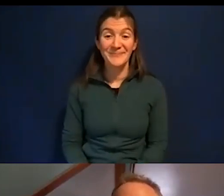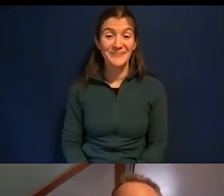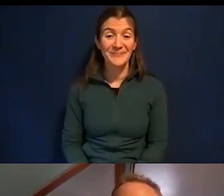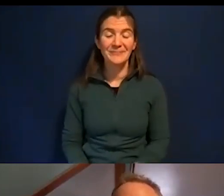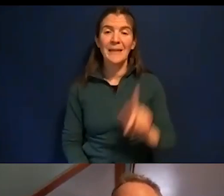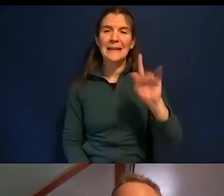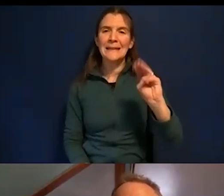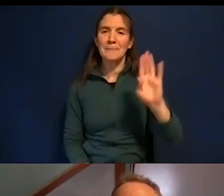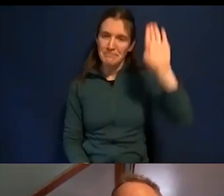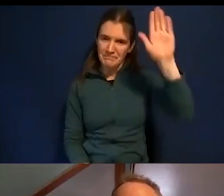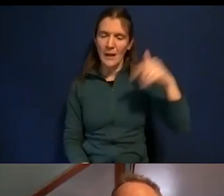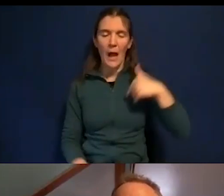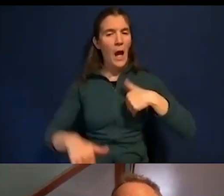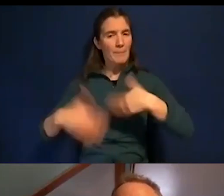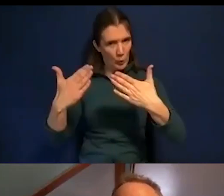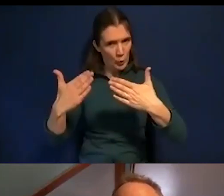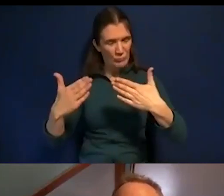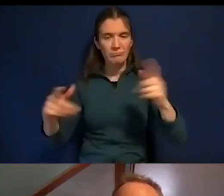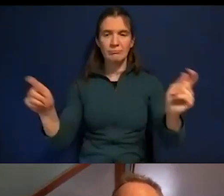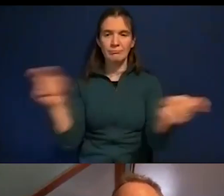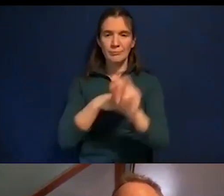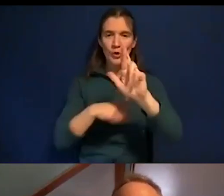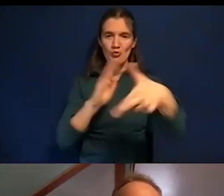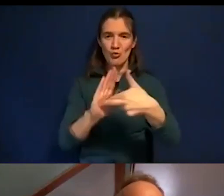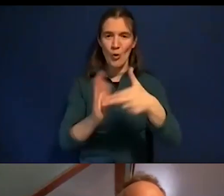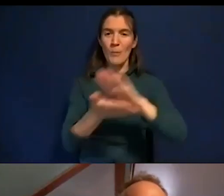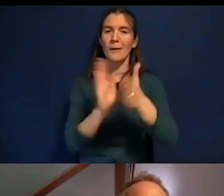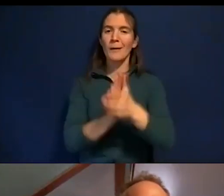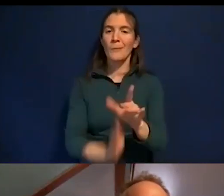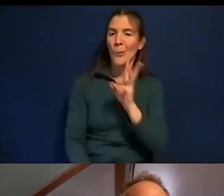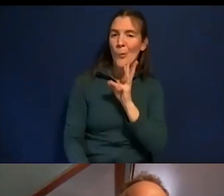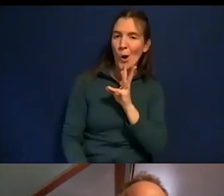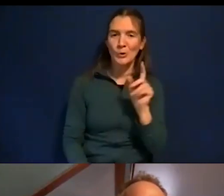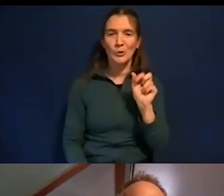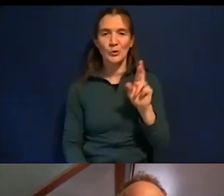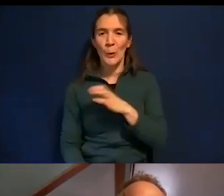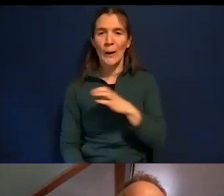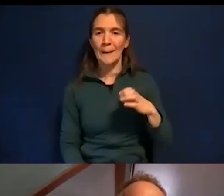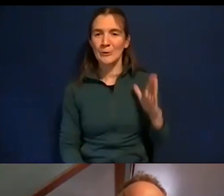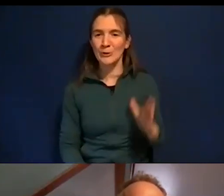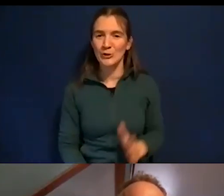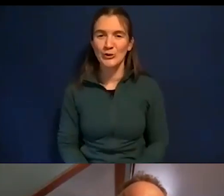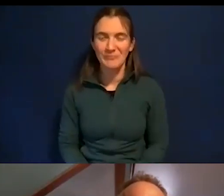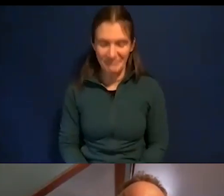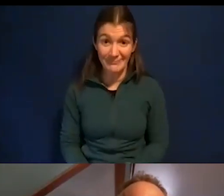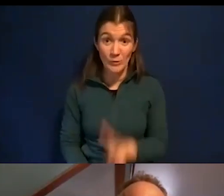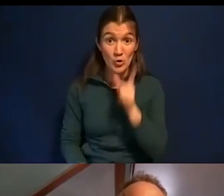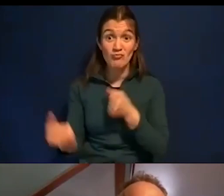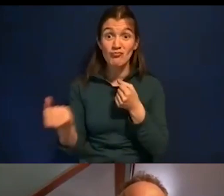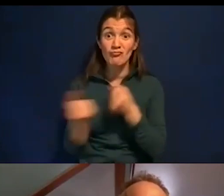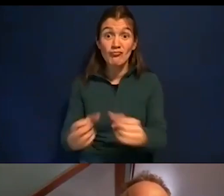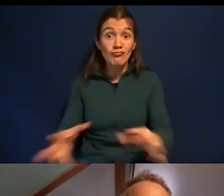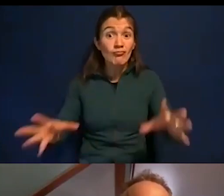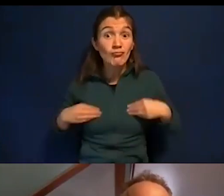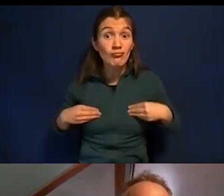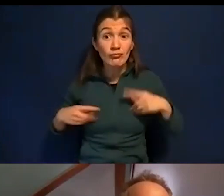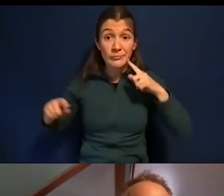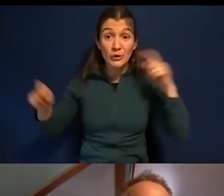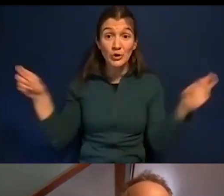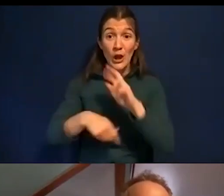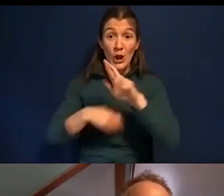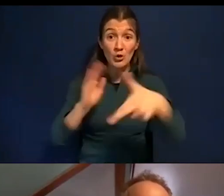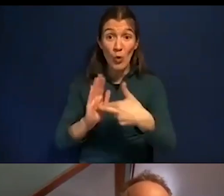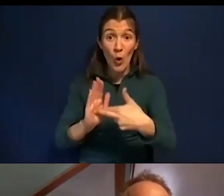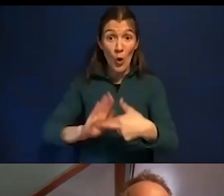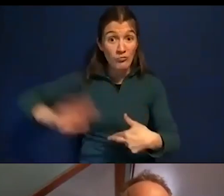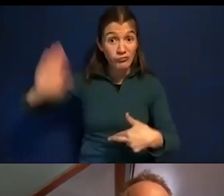I move to convene as Water and Sewer Commissioners. Great. All in favor of convening as Water and Sewer